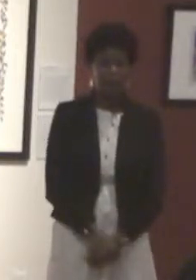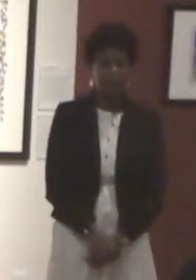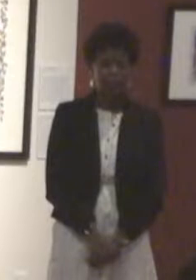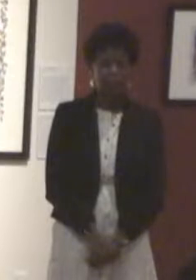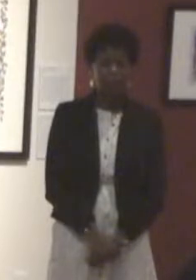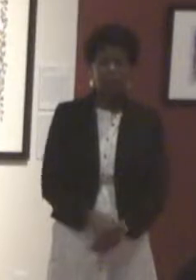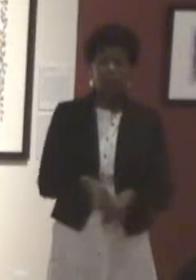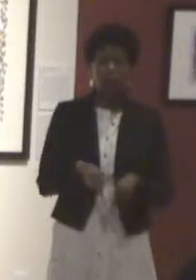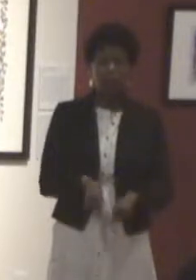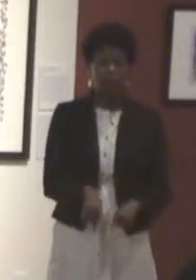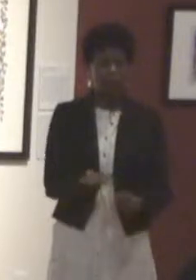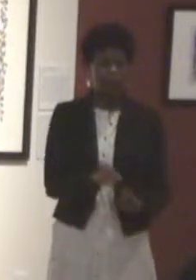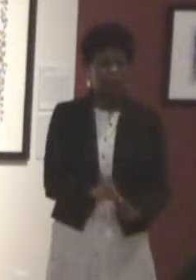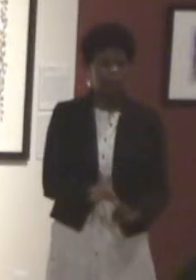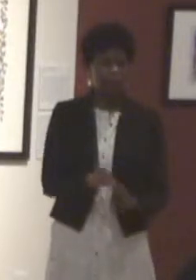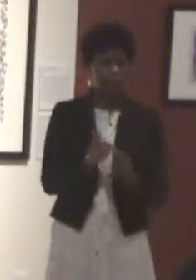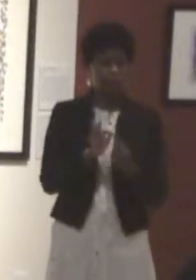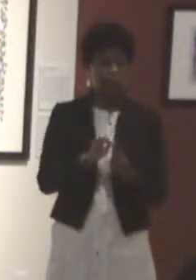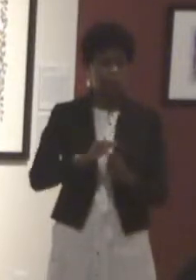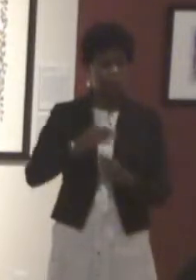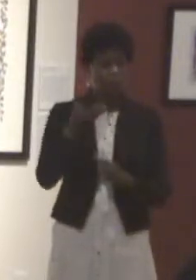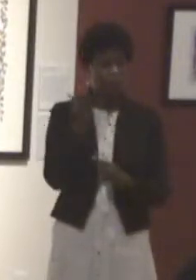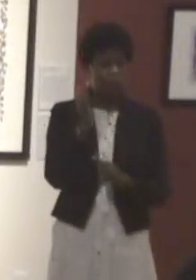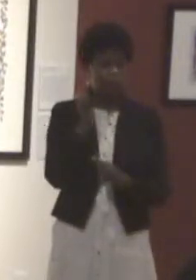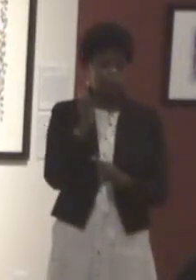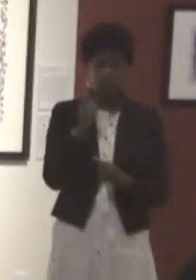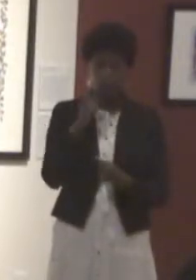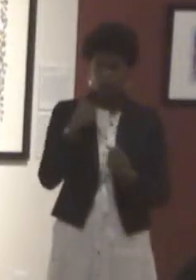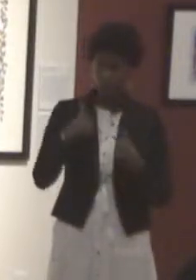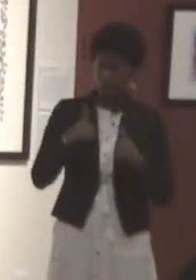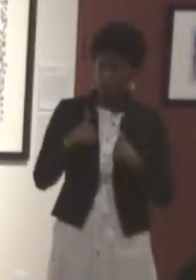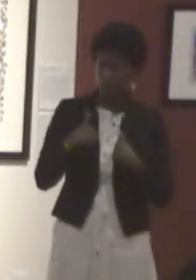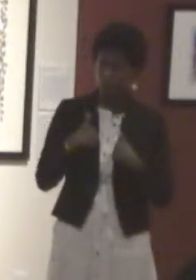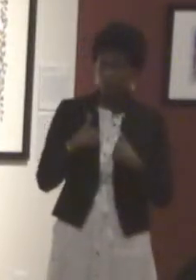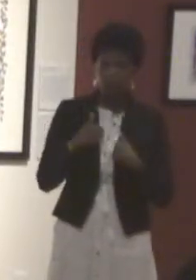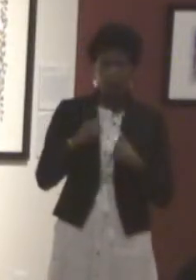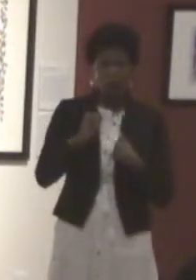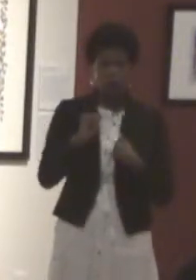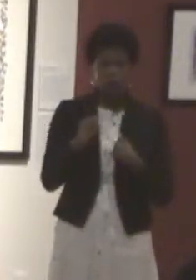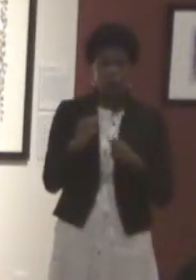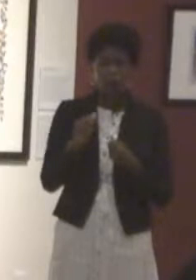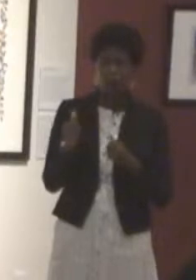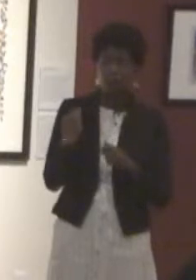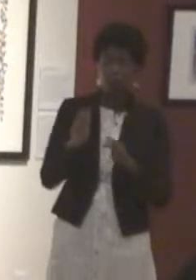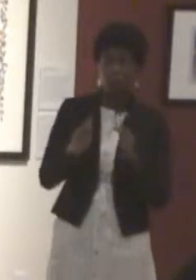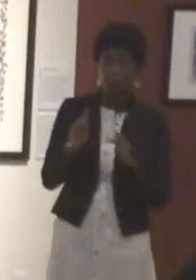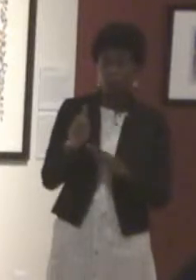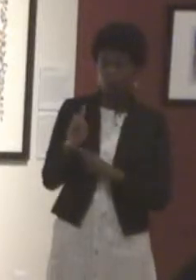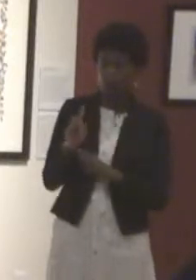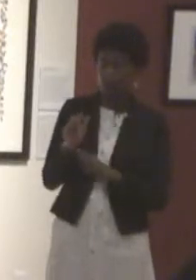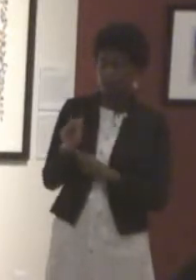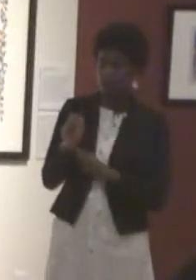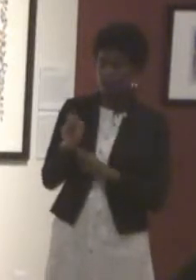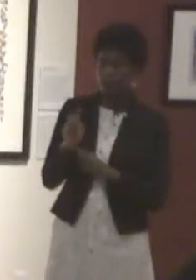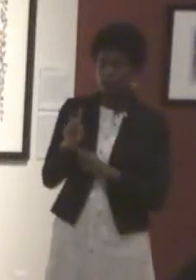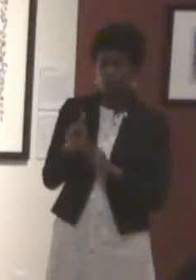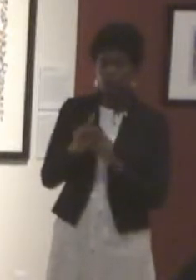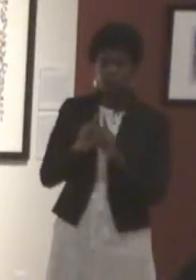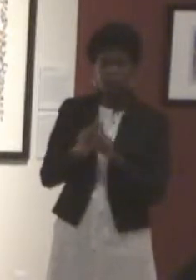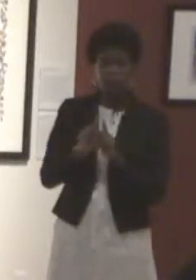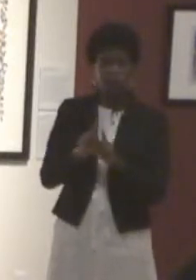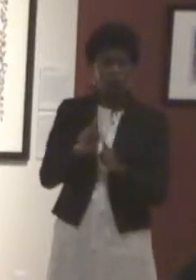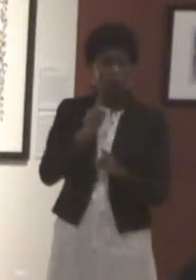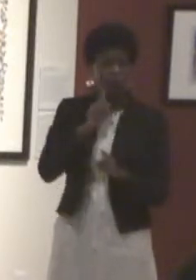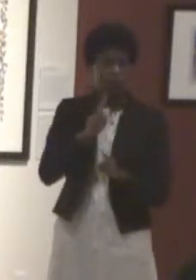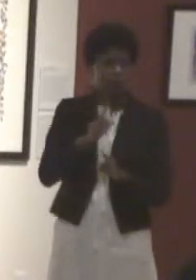distinguished lecture. I know that for me, as well as for many of you, David was a mentor for my own studies of